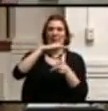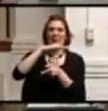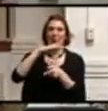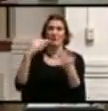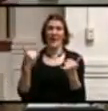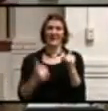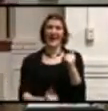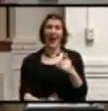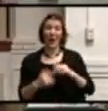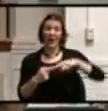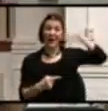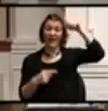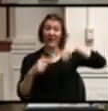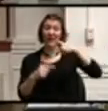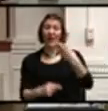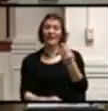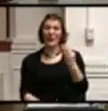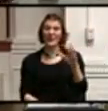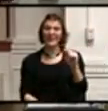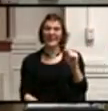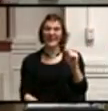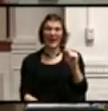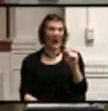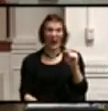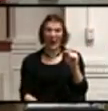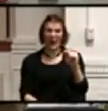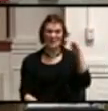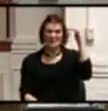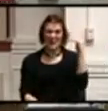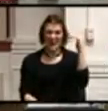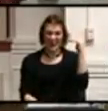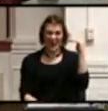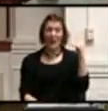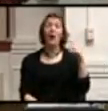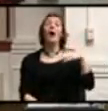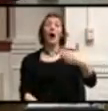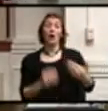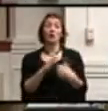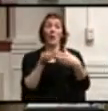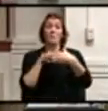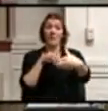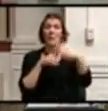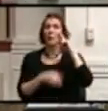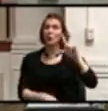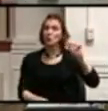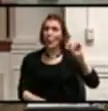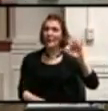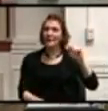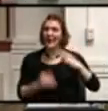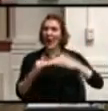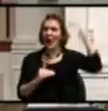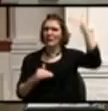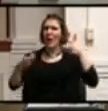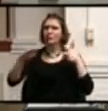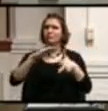high doors now, so the next one you buy will be sort of off the shelf, and you won't have to pay such a